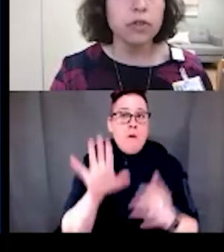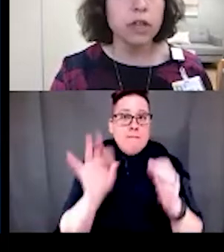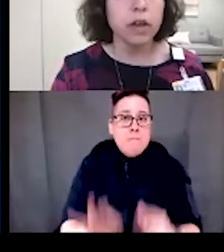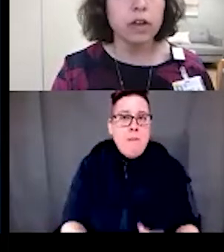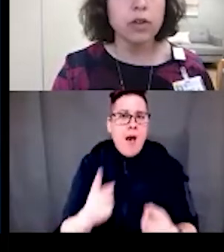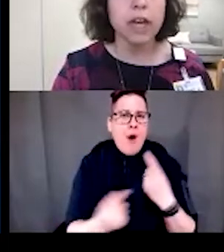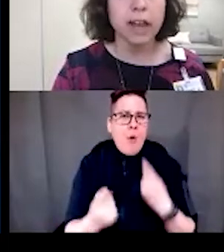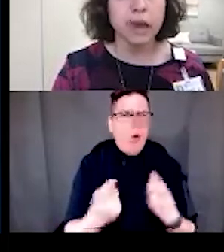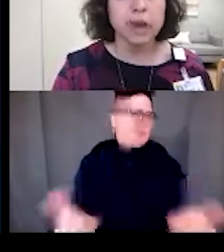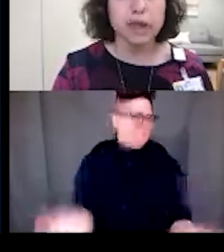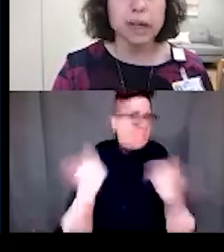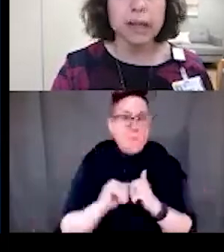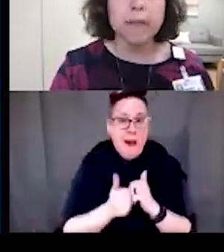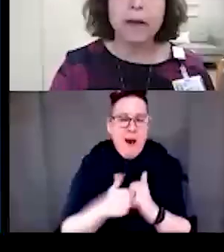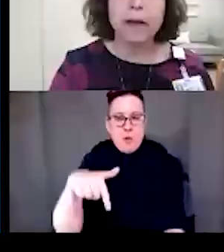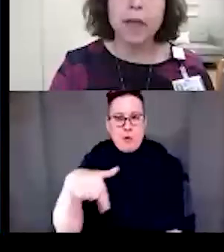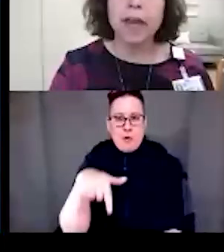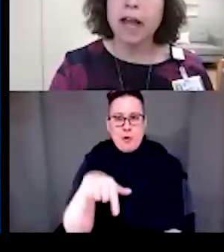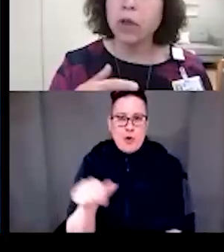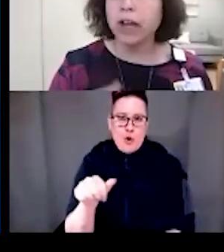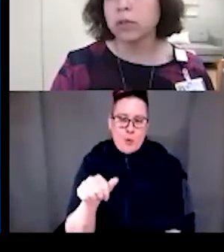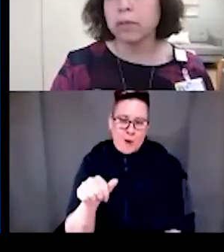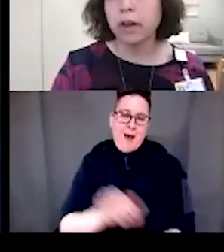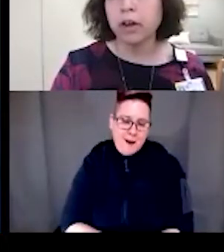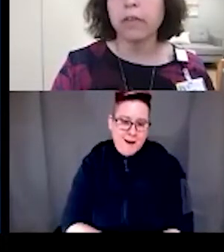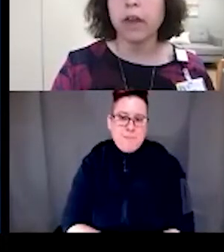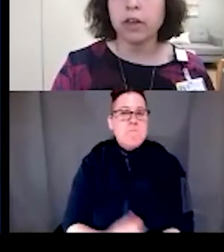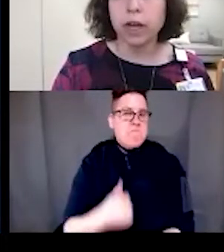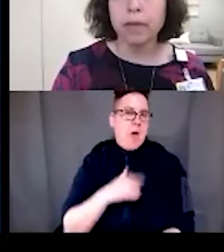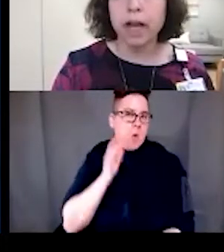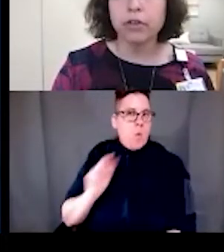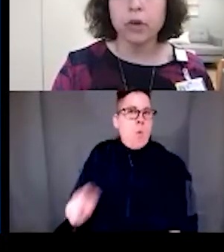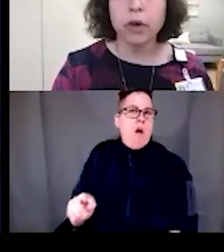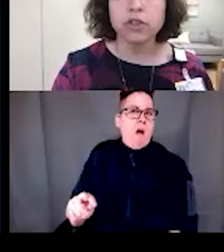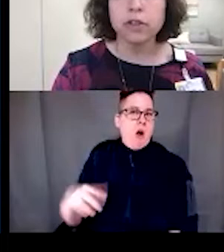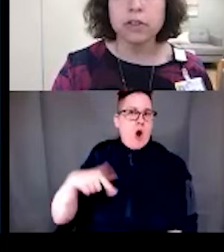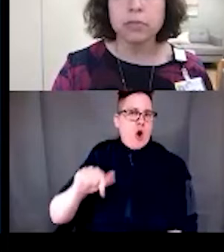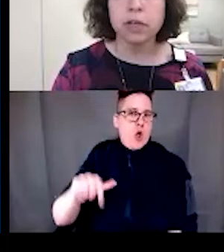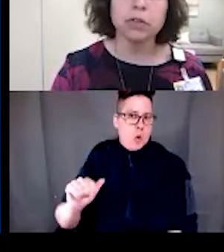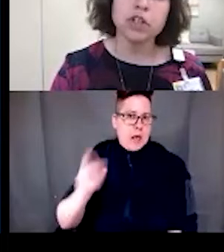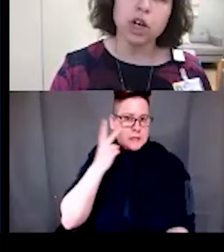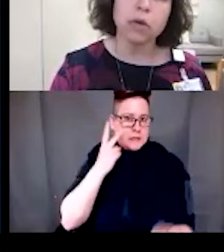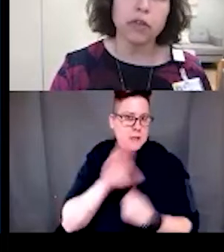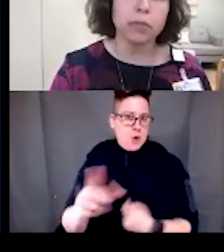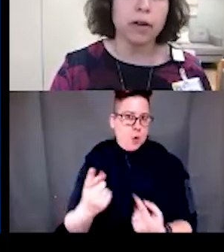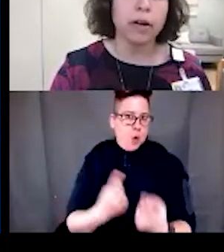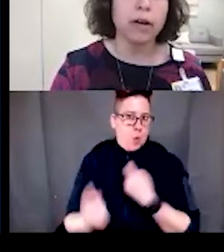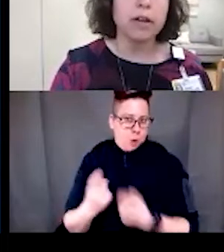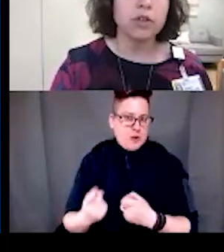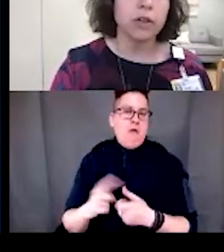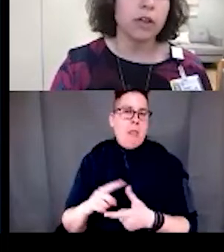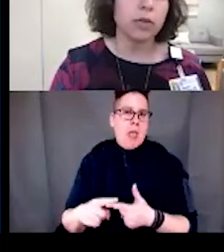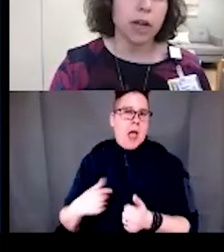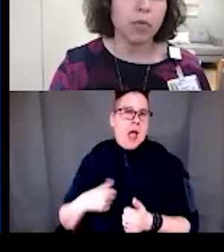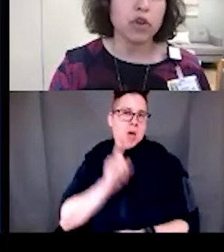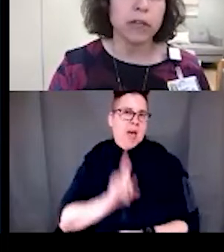questions using the Q&A function. And I will actually be monitoring that Q&A box for questions to be able to share with the speaker